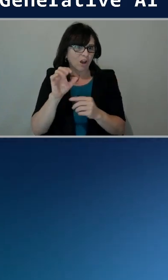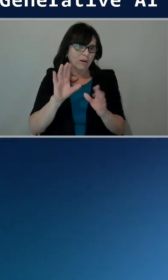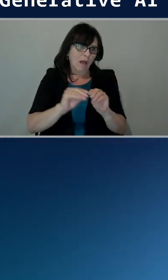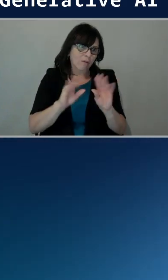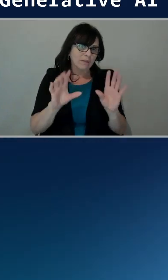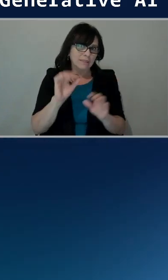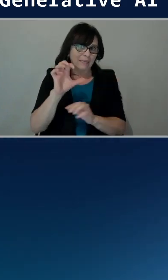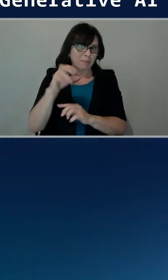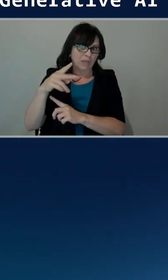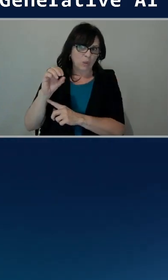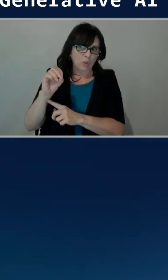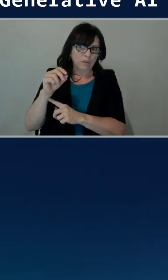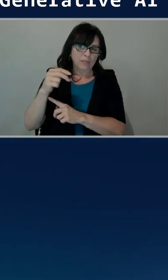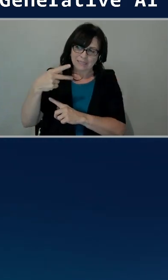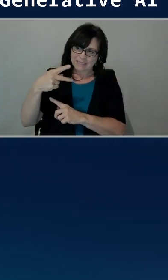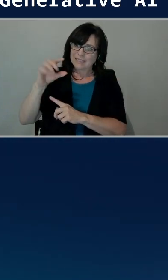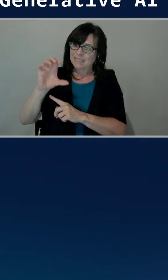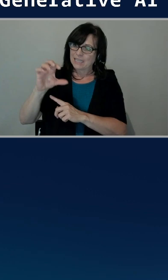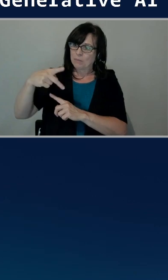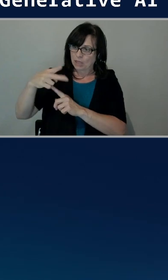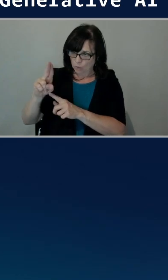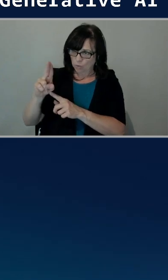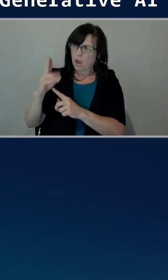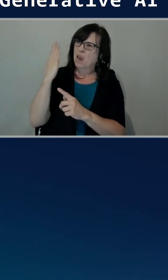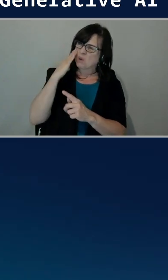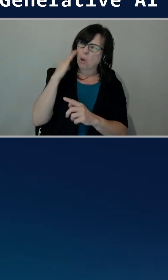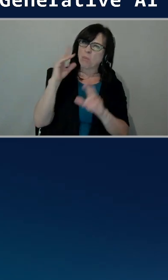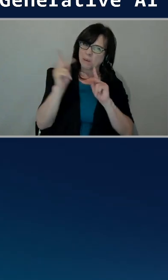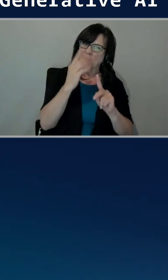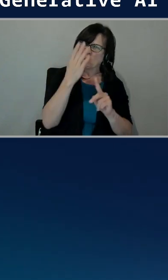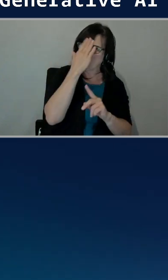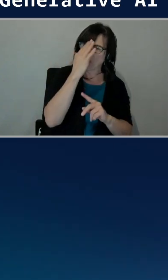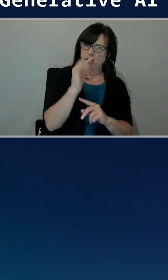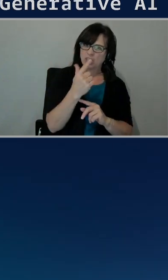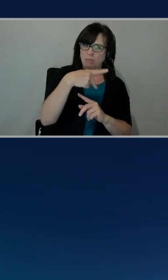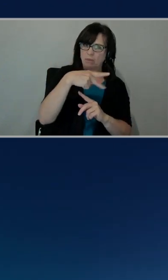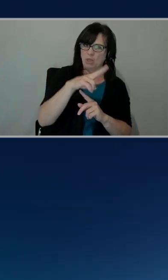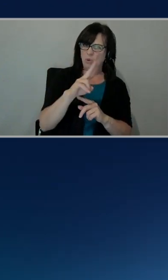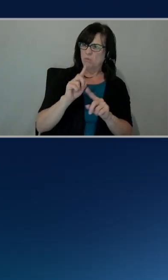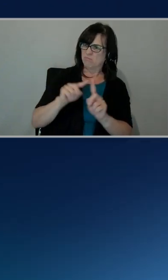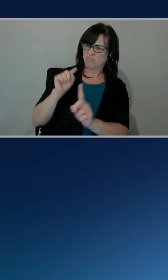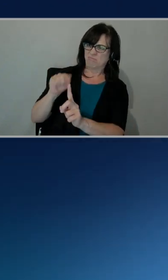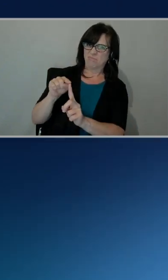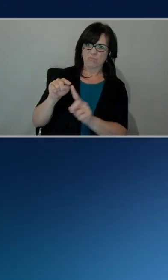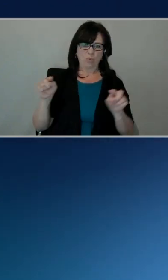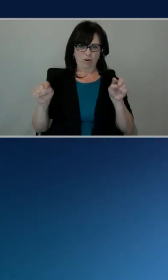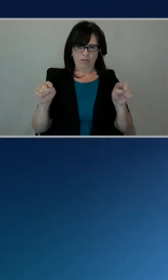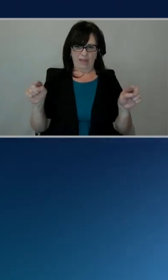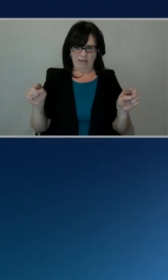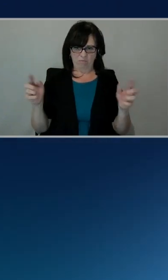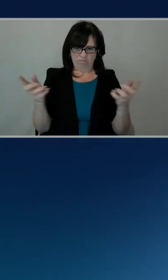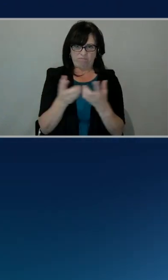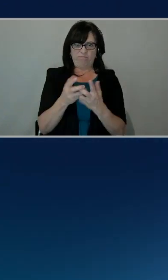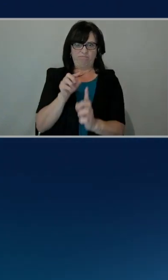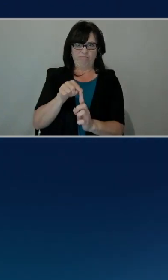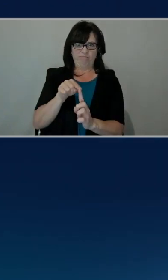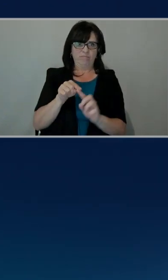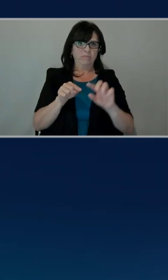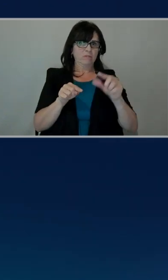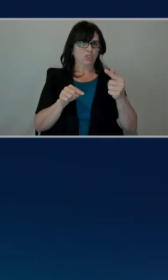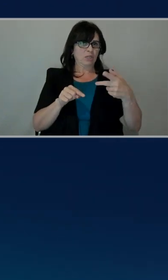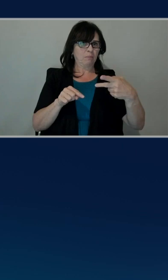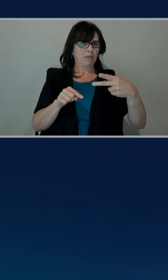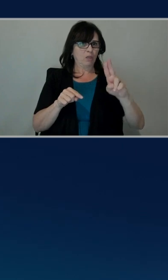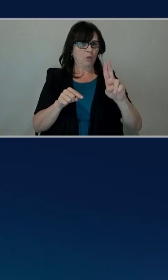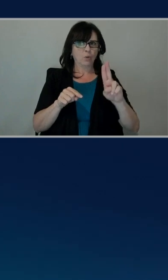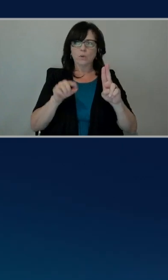very familiar with GPU workloads when it comes to AI/ML. Where does the intersection meet here with GPU and CPU? Do you want to talk